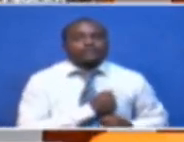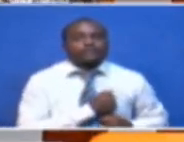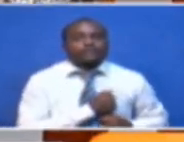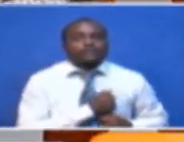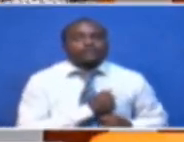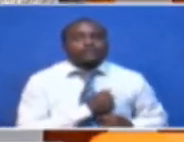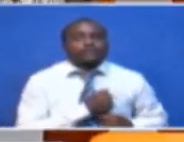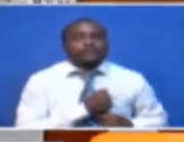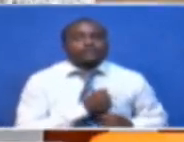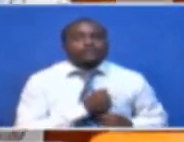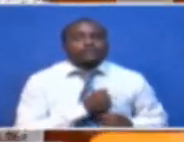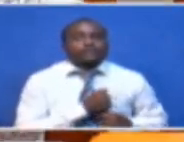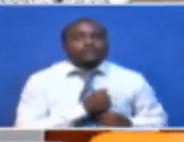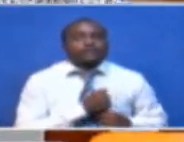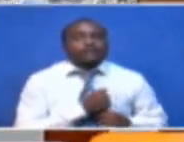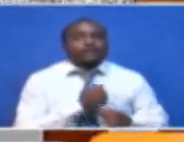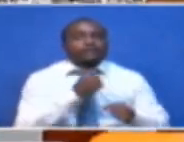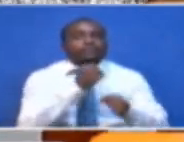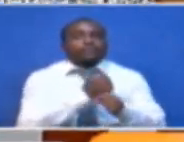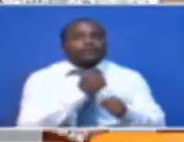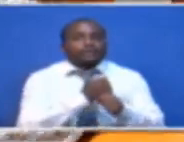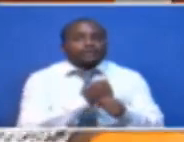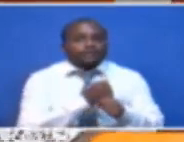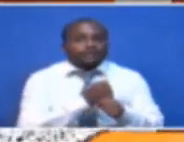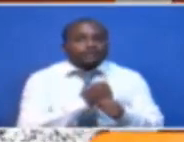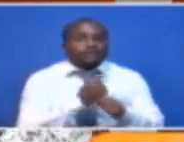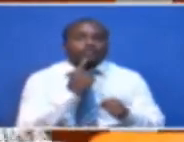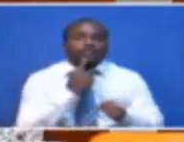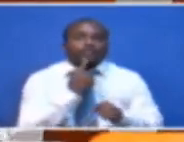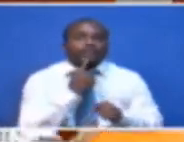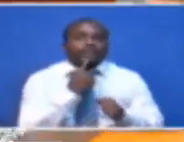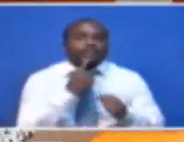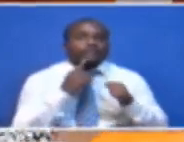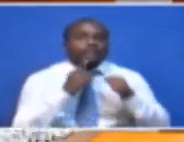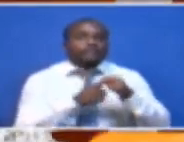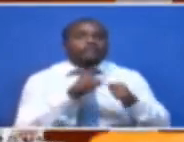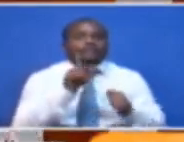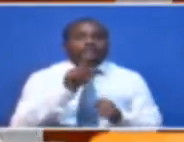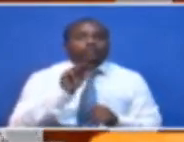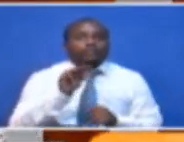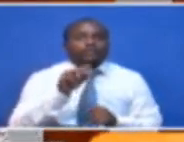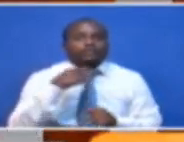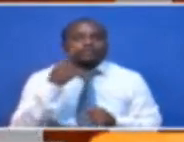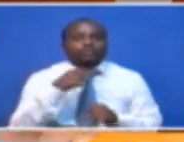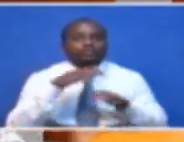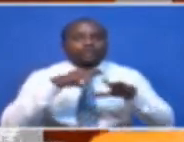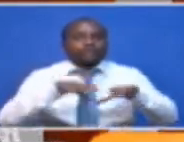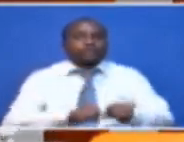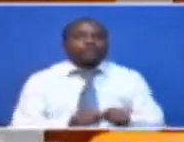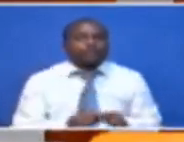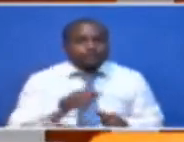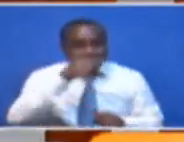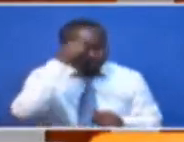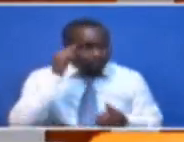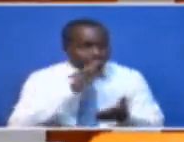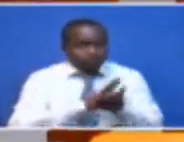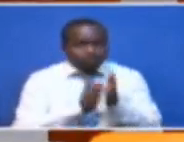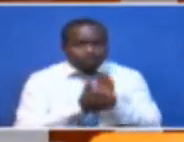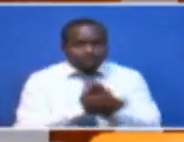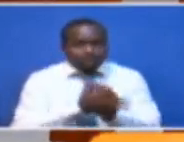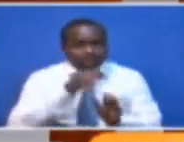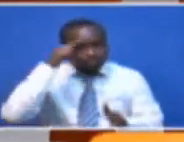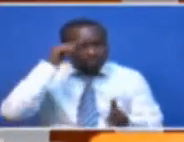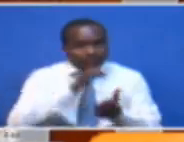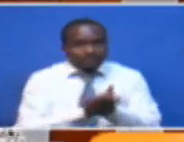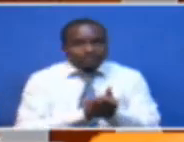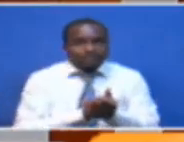in Turkana, 600 kilometers away. Who can take over the government? Because nobody believed that the Air Force,